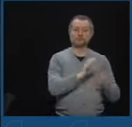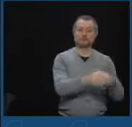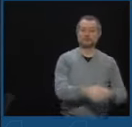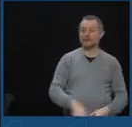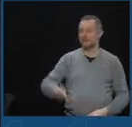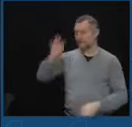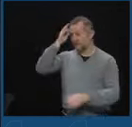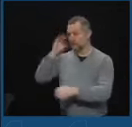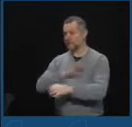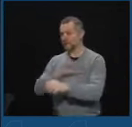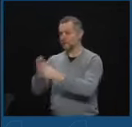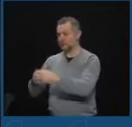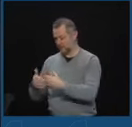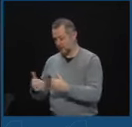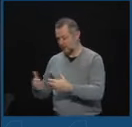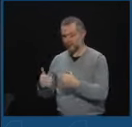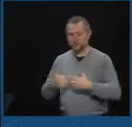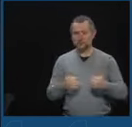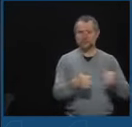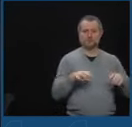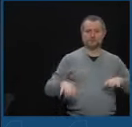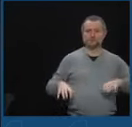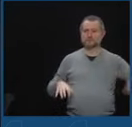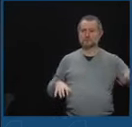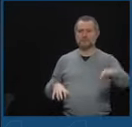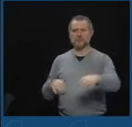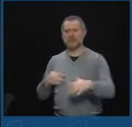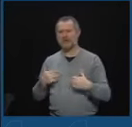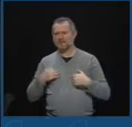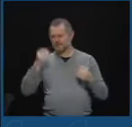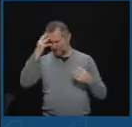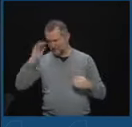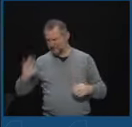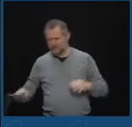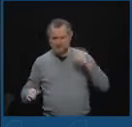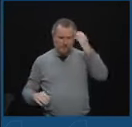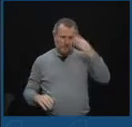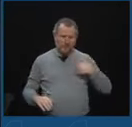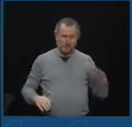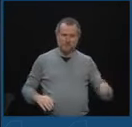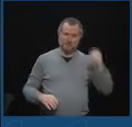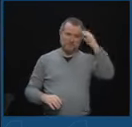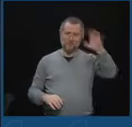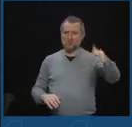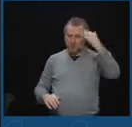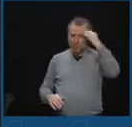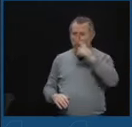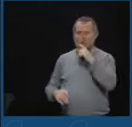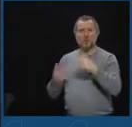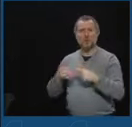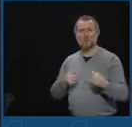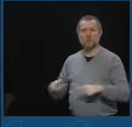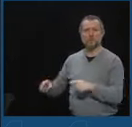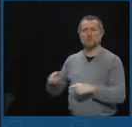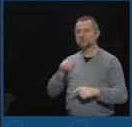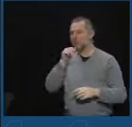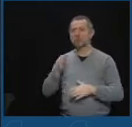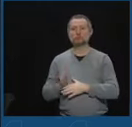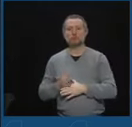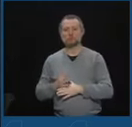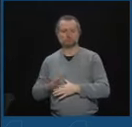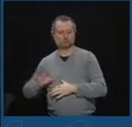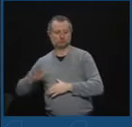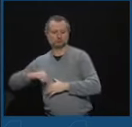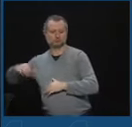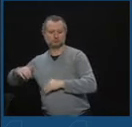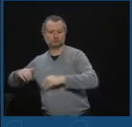ATF and others. People all have intelligence. They know what's going on. They know who the players are, but they're not sharing the information. So we said,